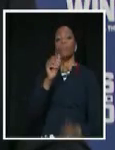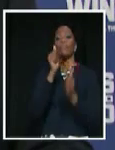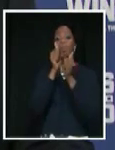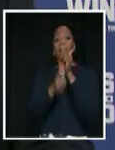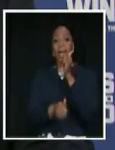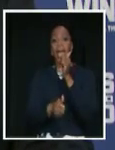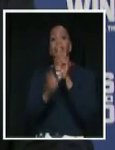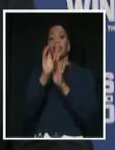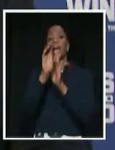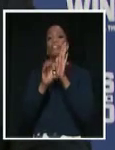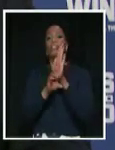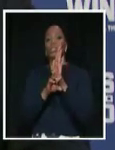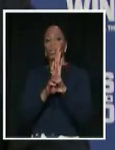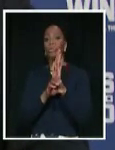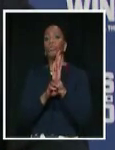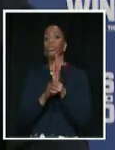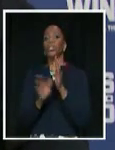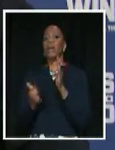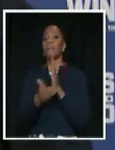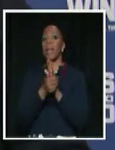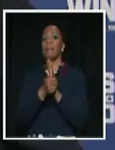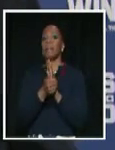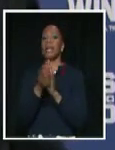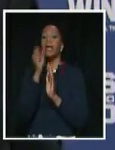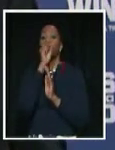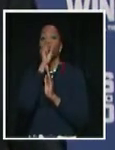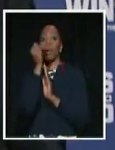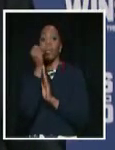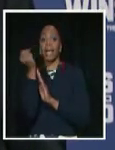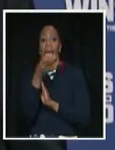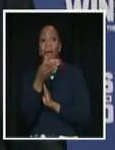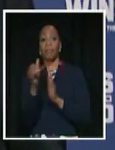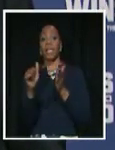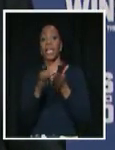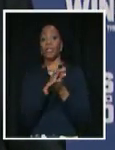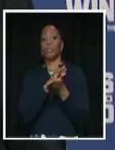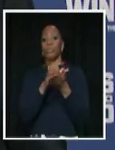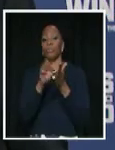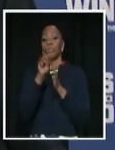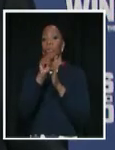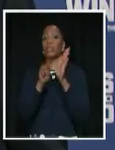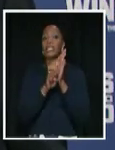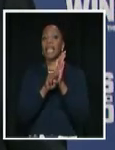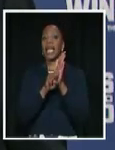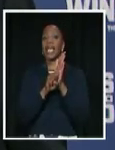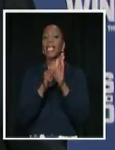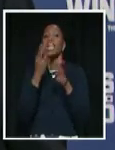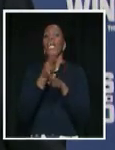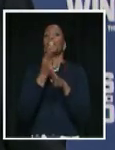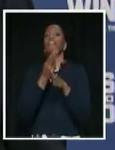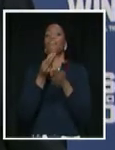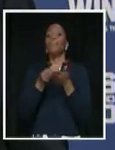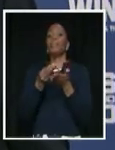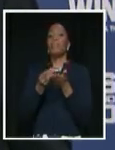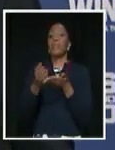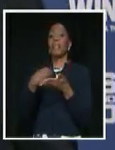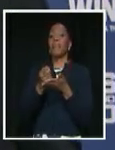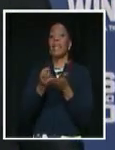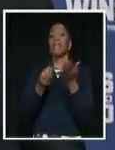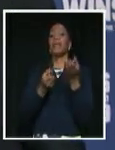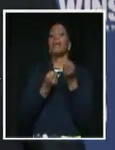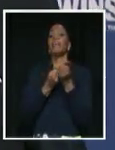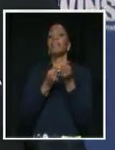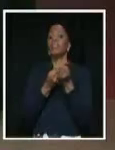Gambling is going to be here in New York State. We ought to be able to take advantage of it and use the proceeds of that to fund our education system.